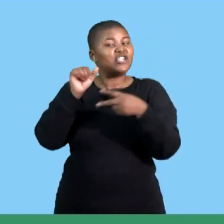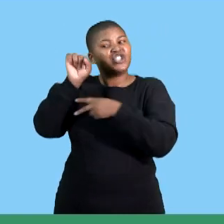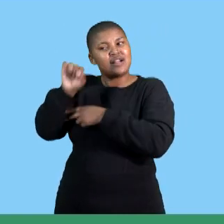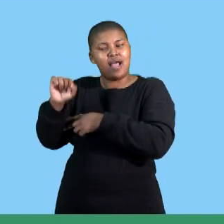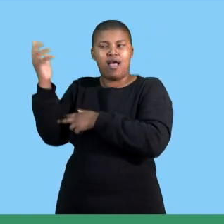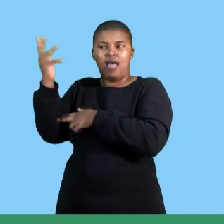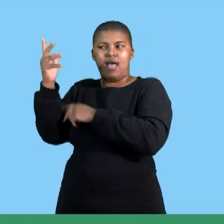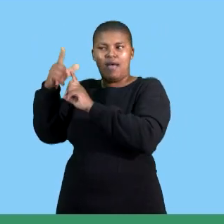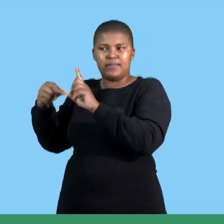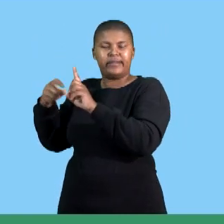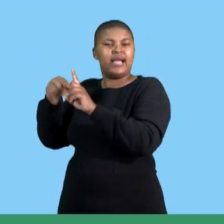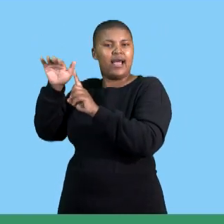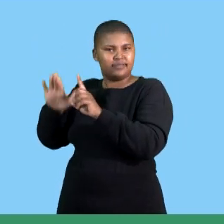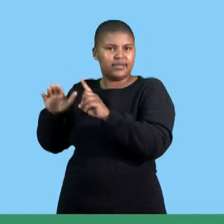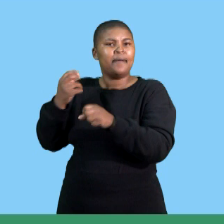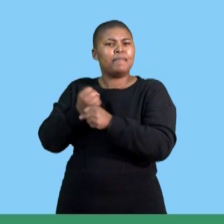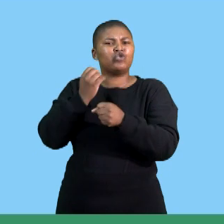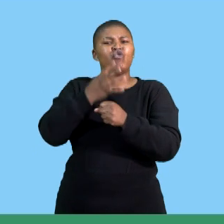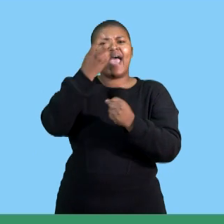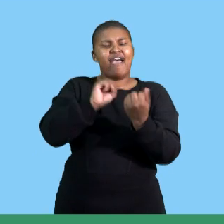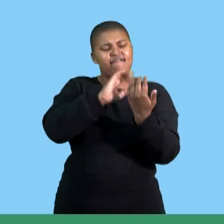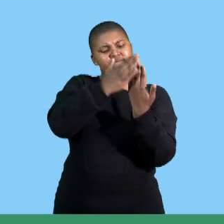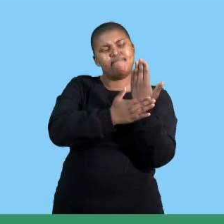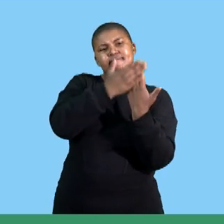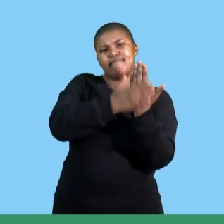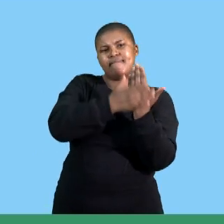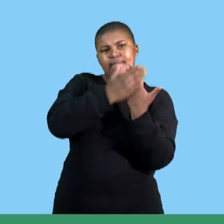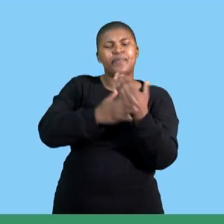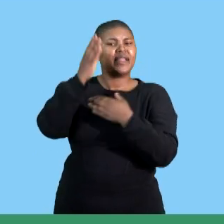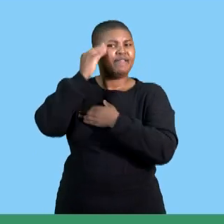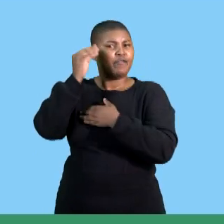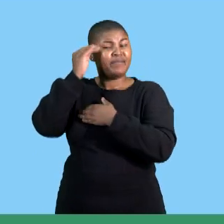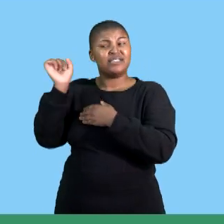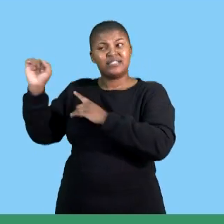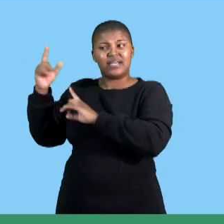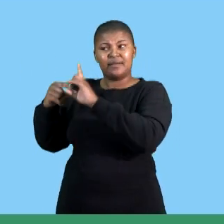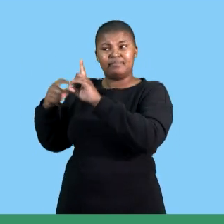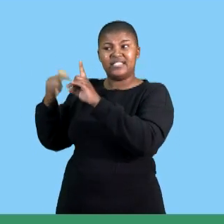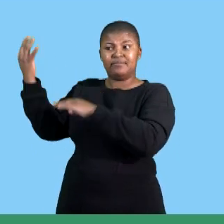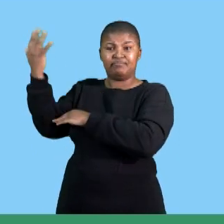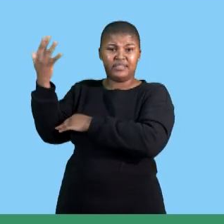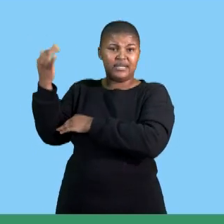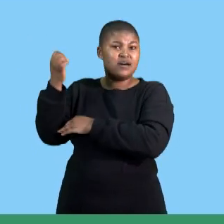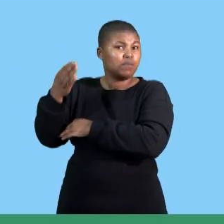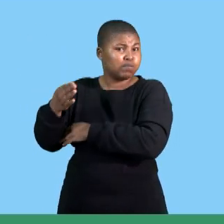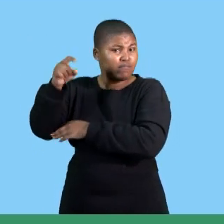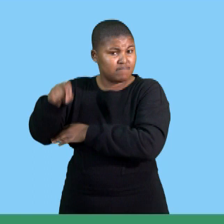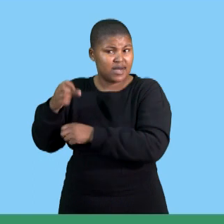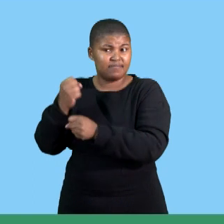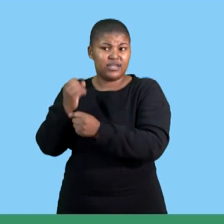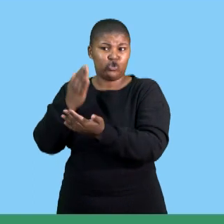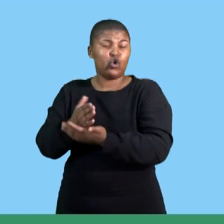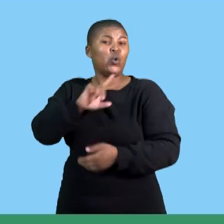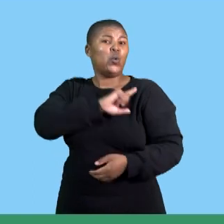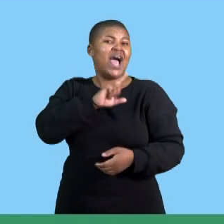presenter. So when you prepare handouts, you need to make sure that there's a cover page. There's also information of the presenter on that particular